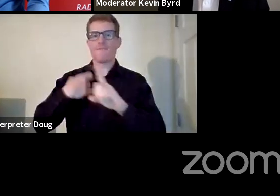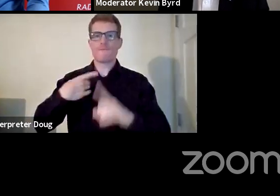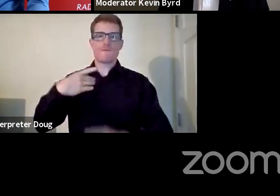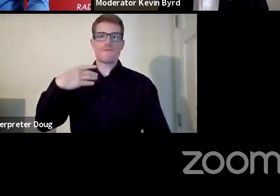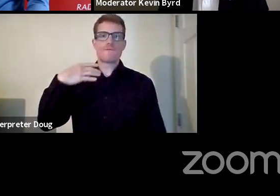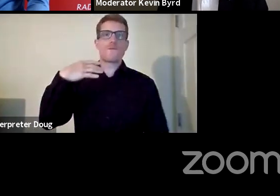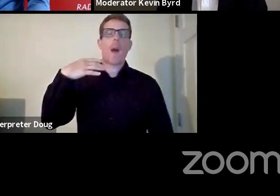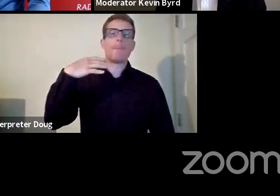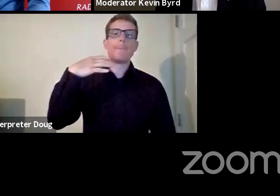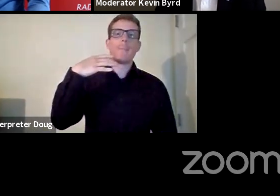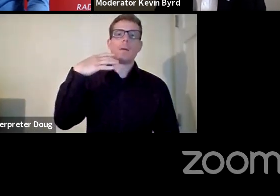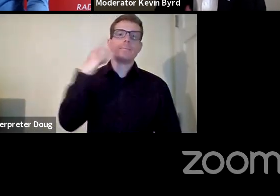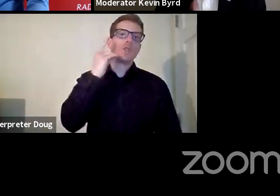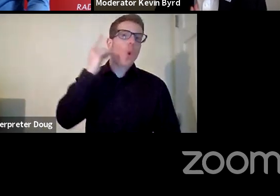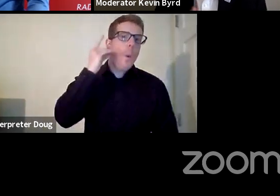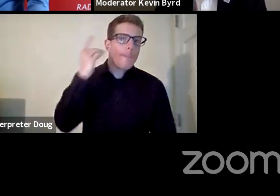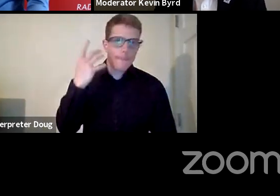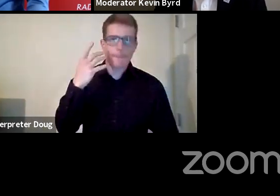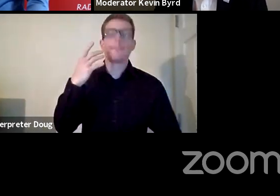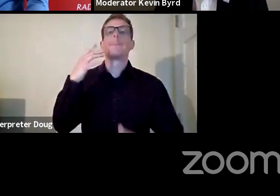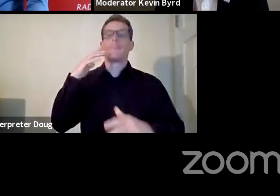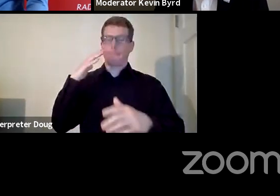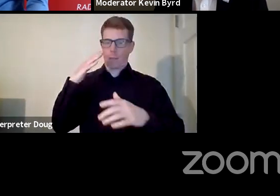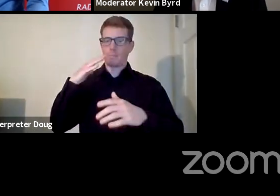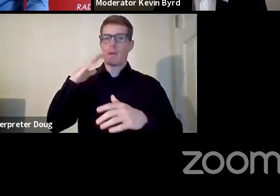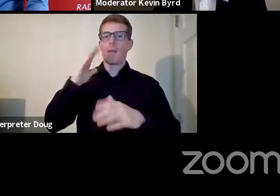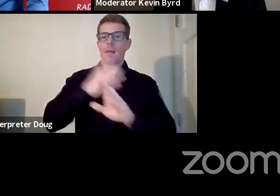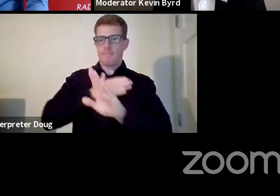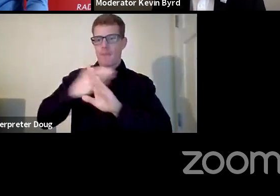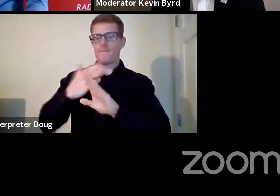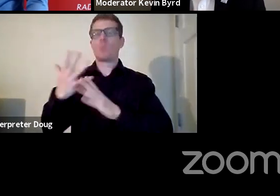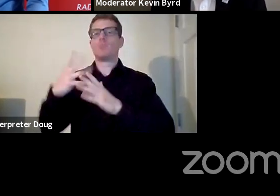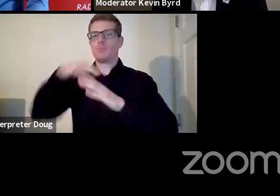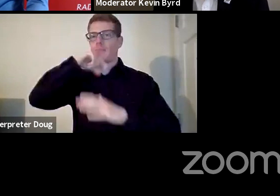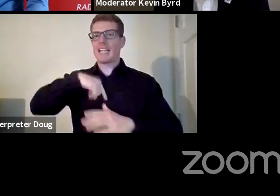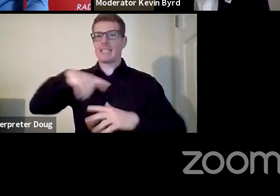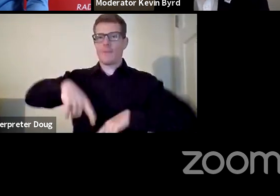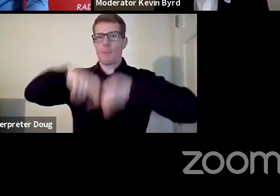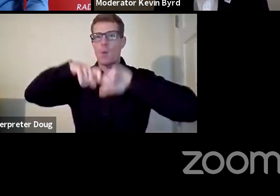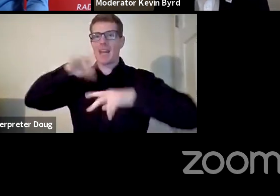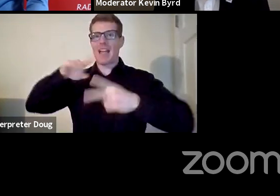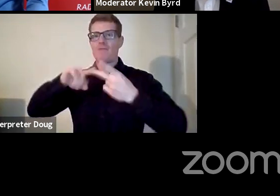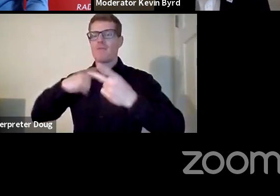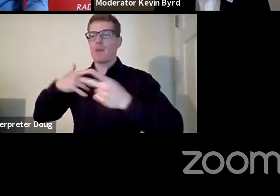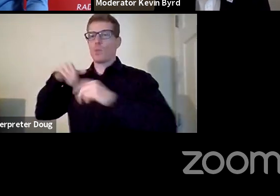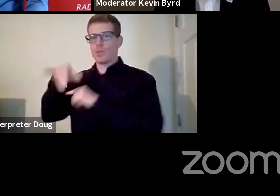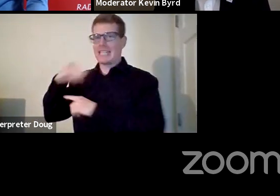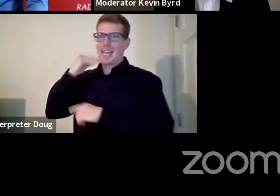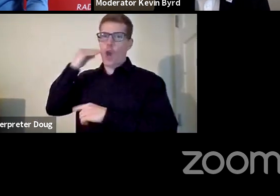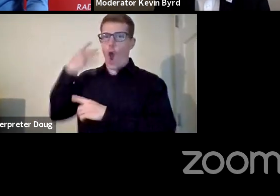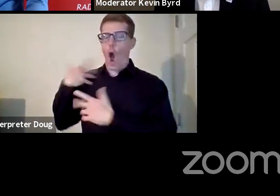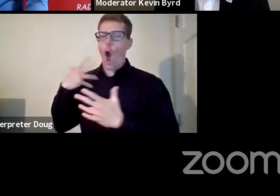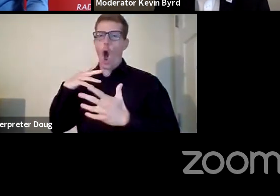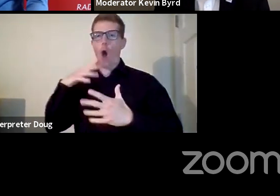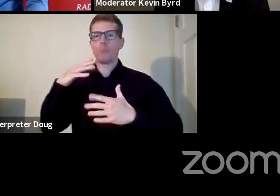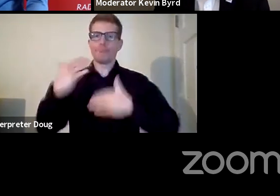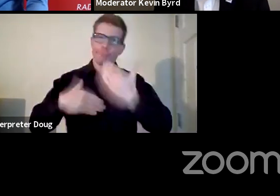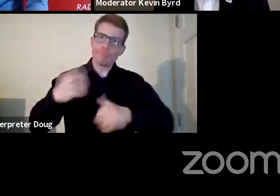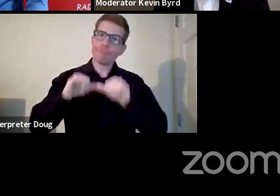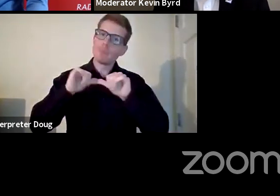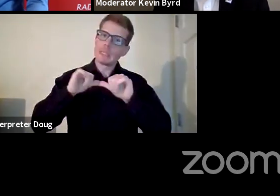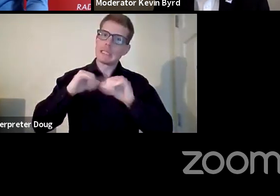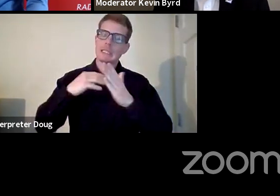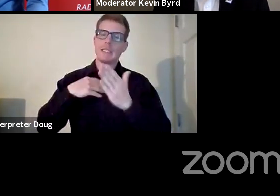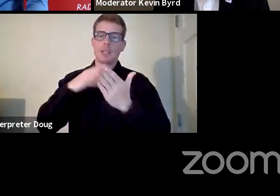we're all using the same principles and making sure that we have the priority first of safety and health and well-being